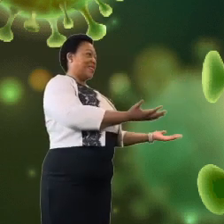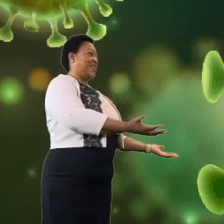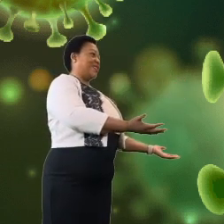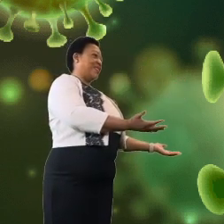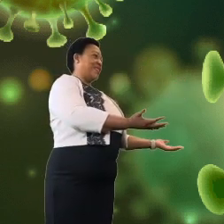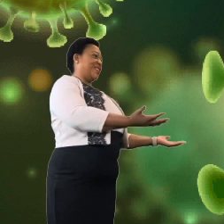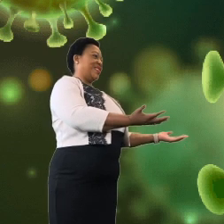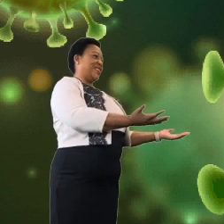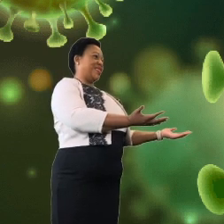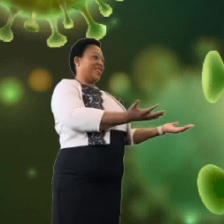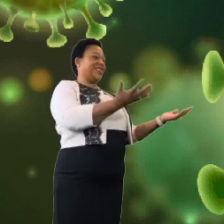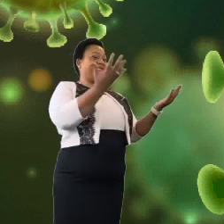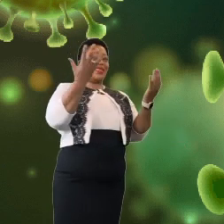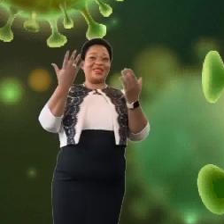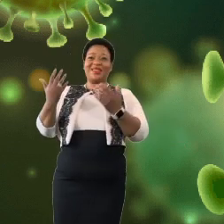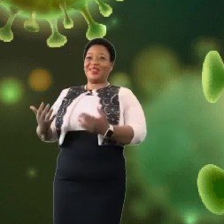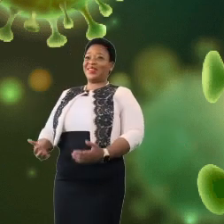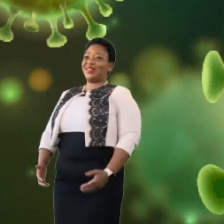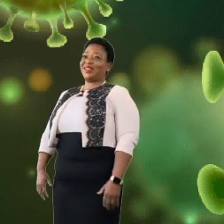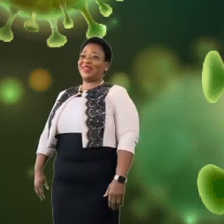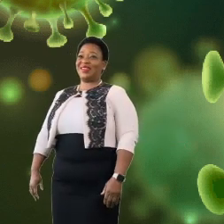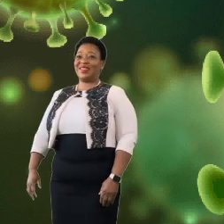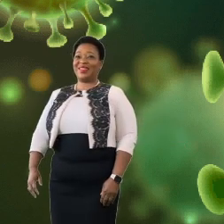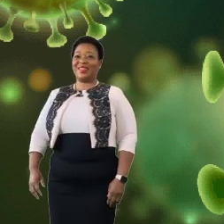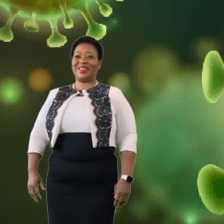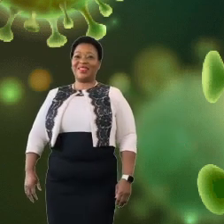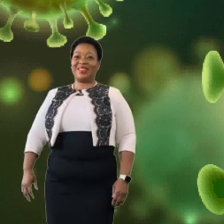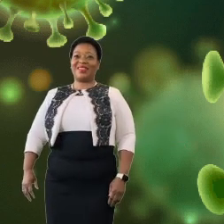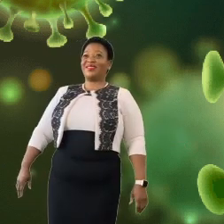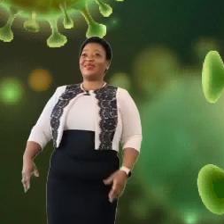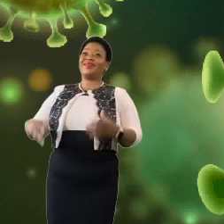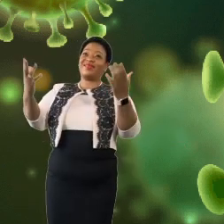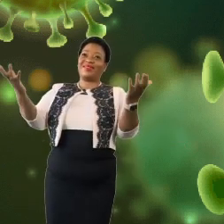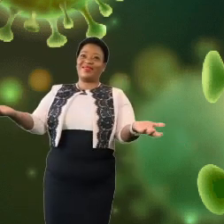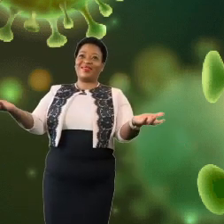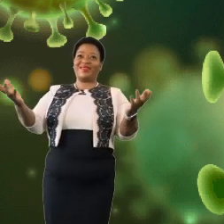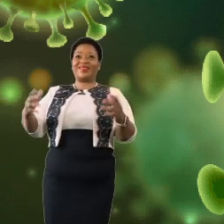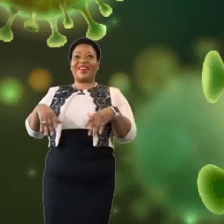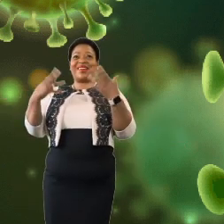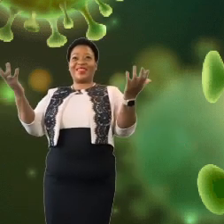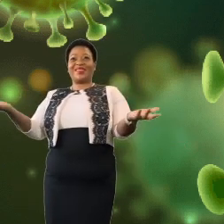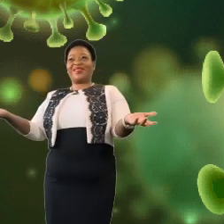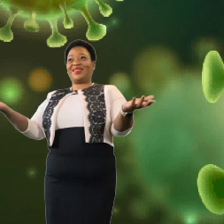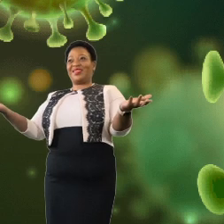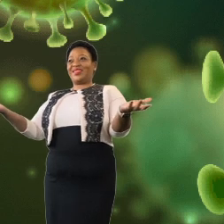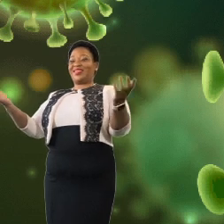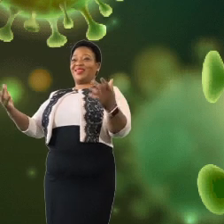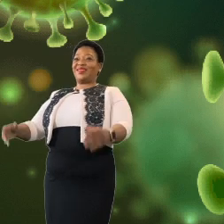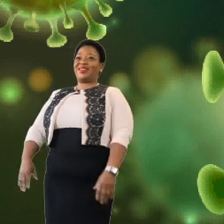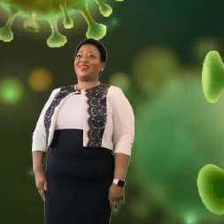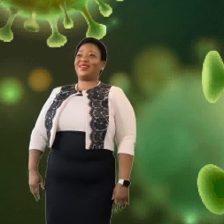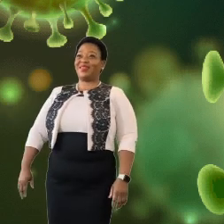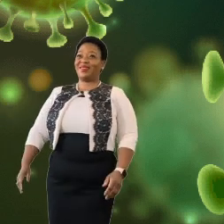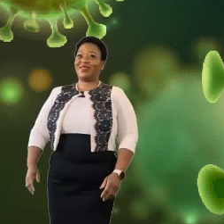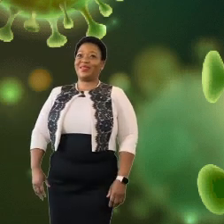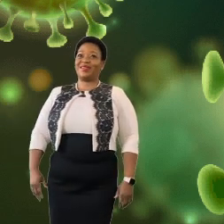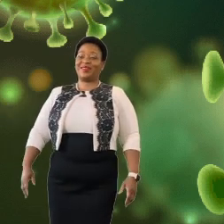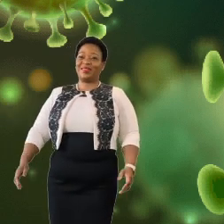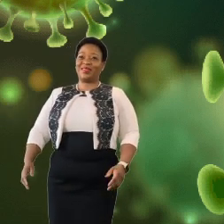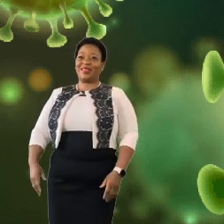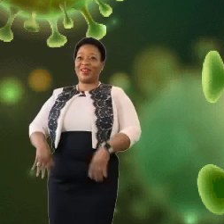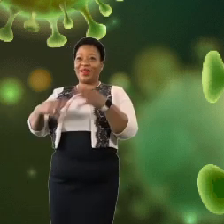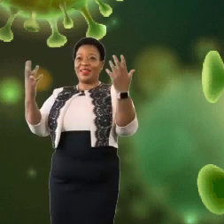and SPLUMA, about road access, and a whole range of other statutory approvals. We're going to have to pull all of that